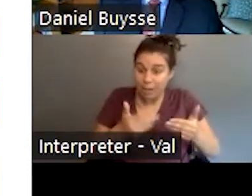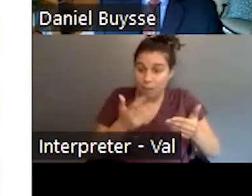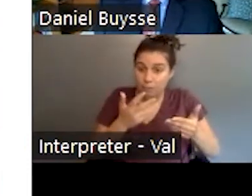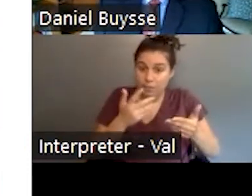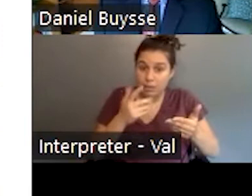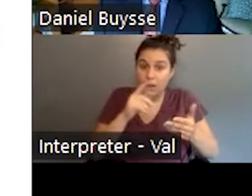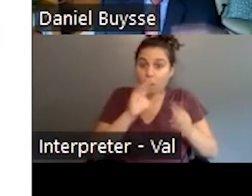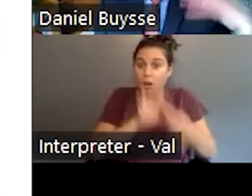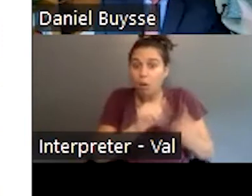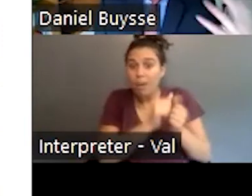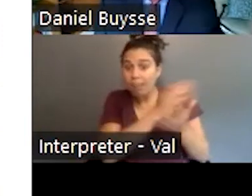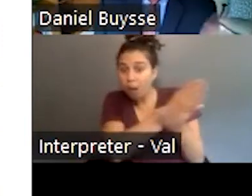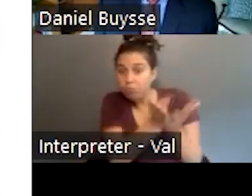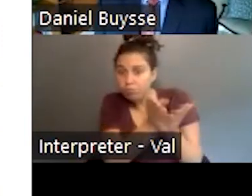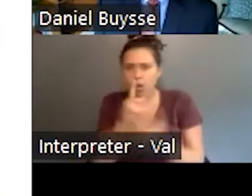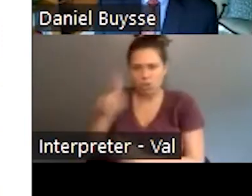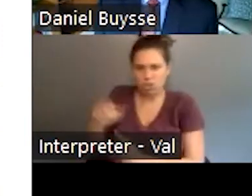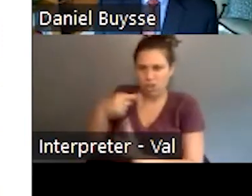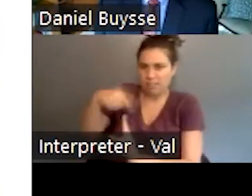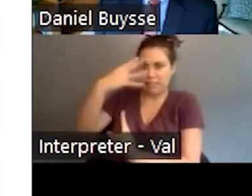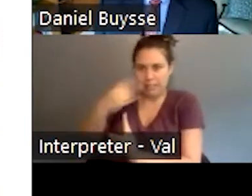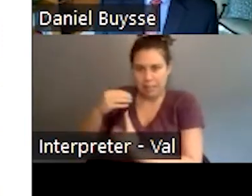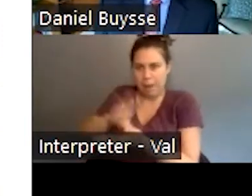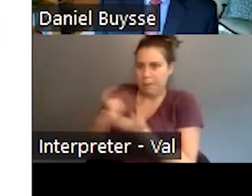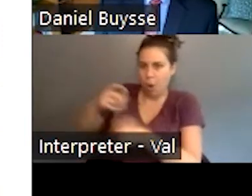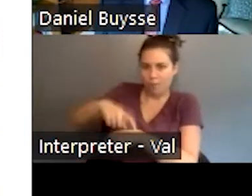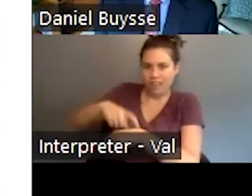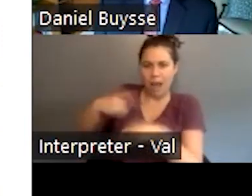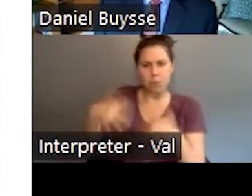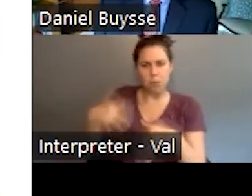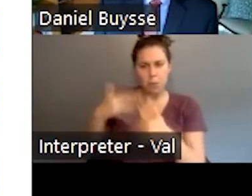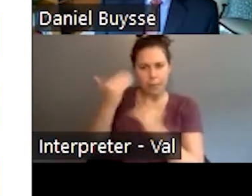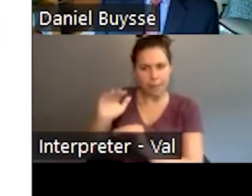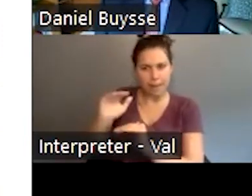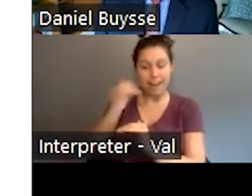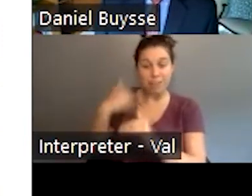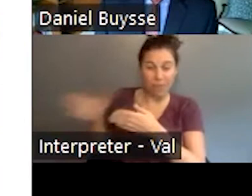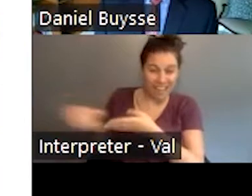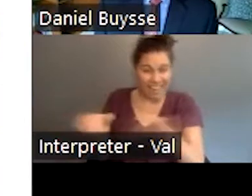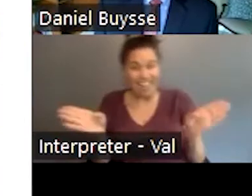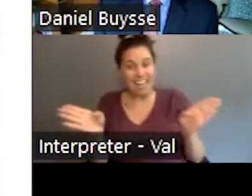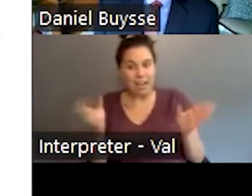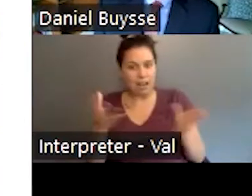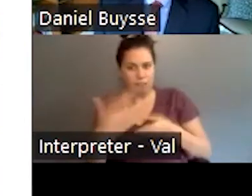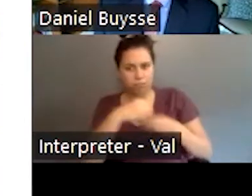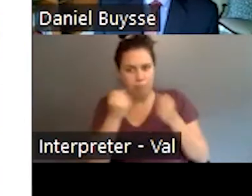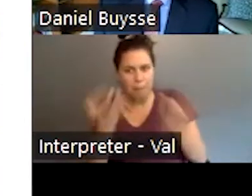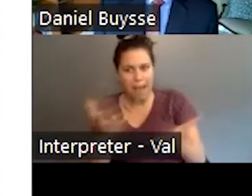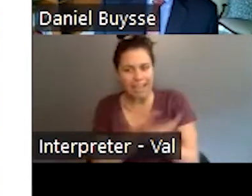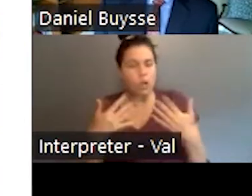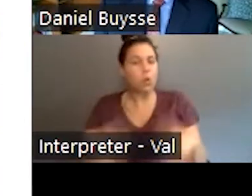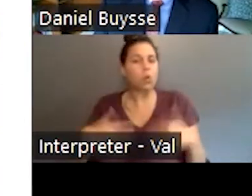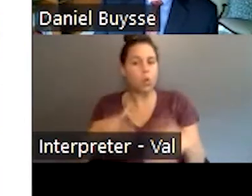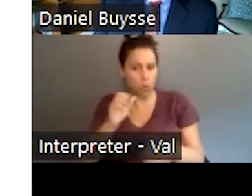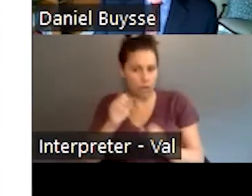but also with other profiles of multidimensional sleep health. And finally, this framework suggests